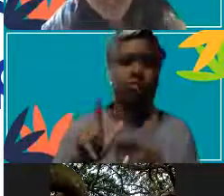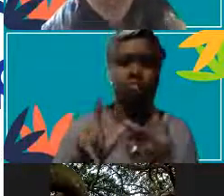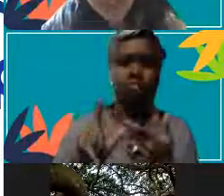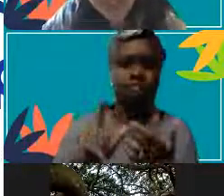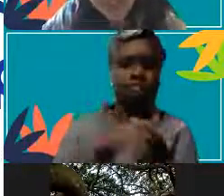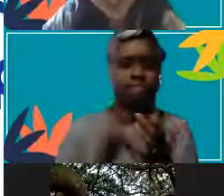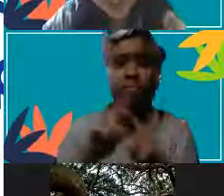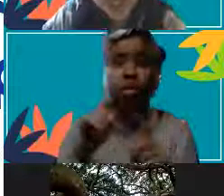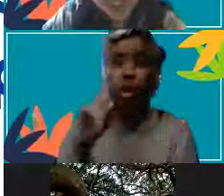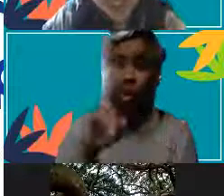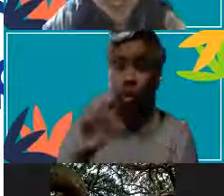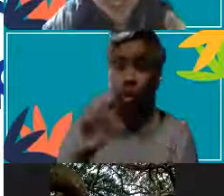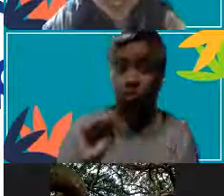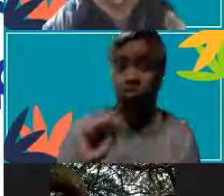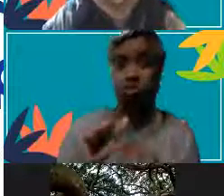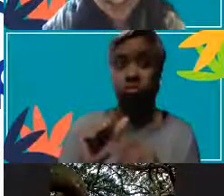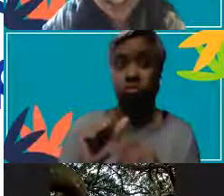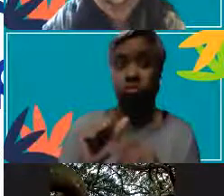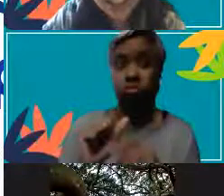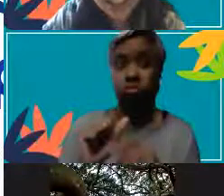sustains war in order to sustain